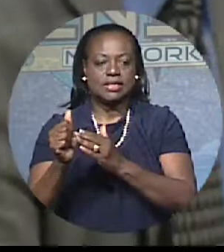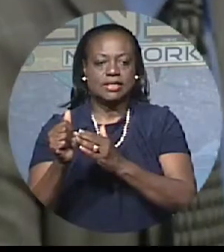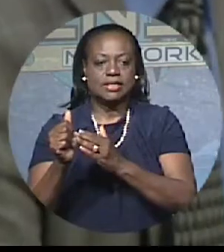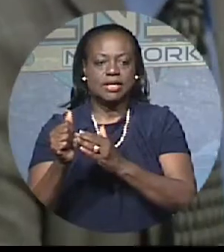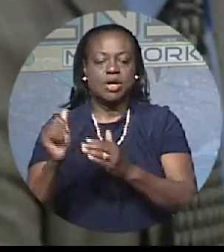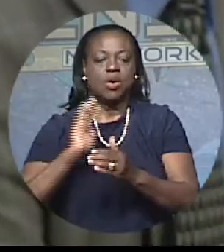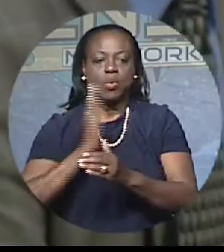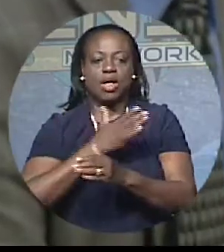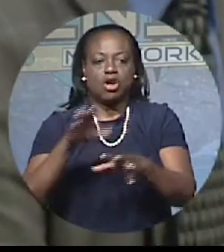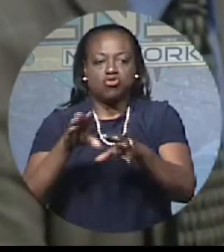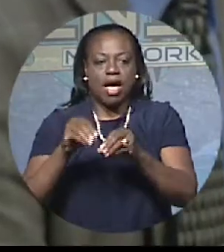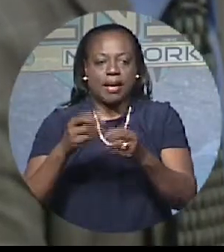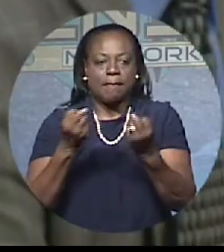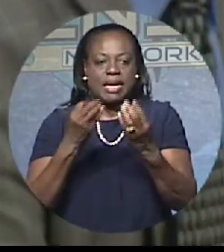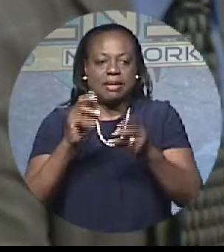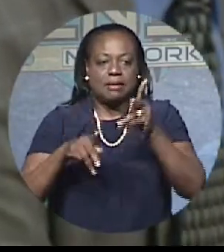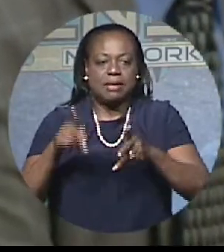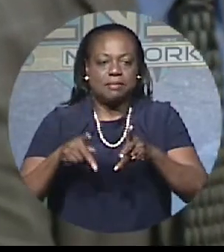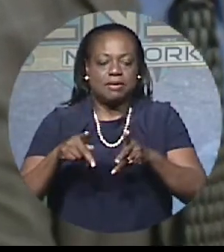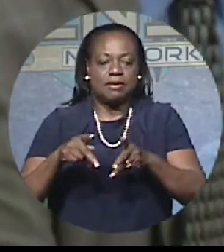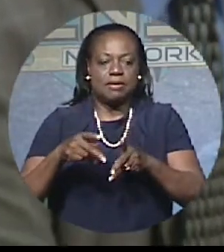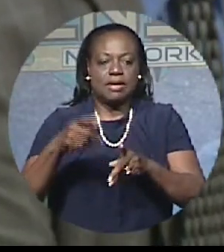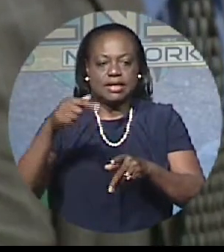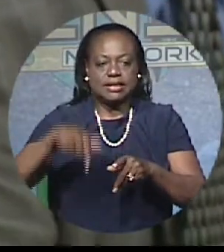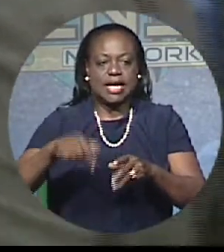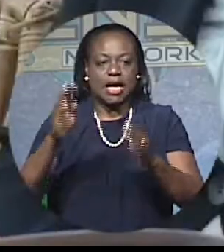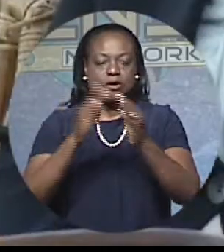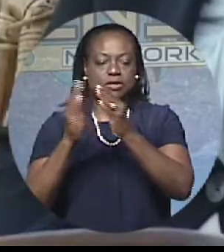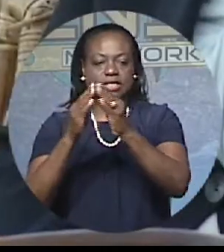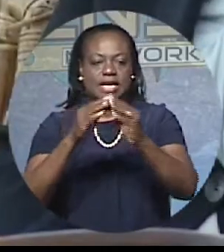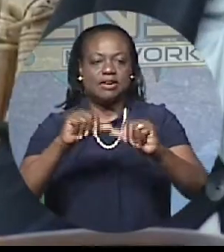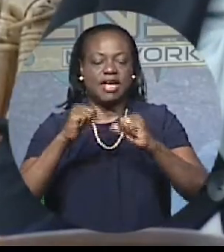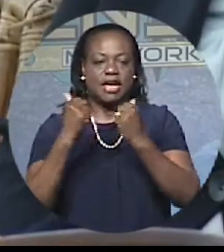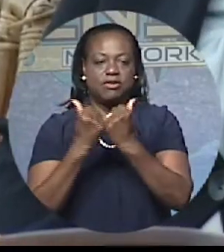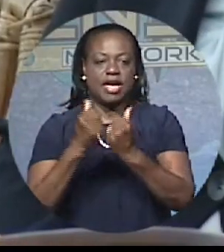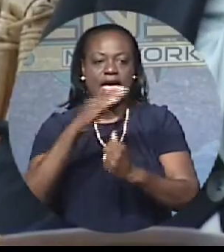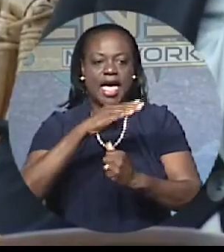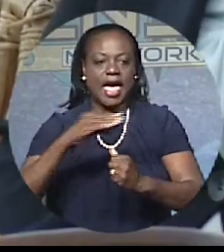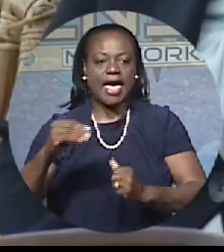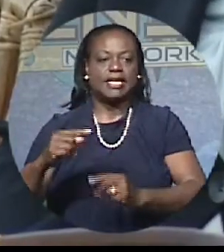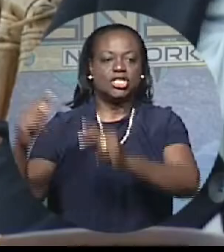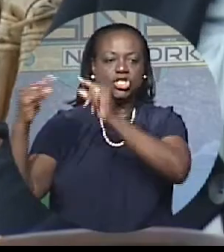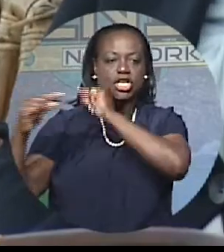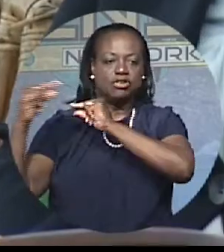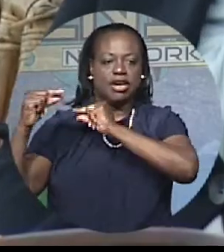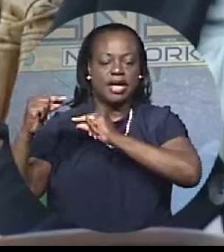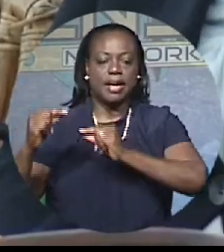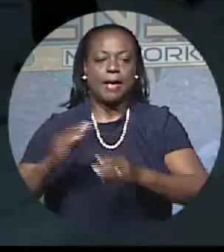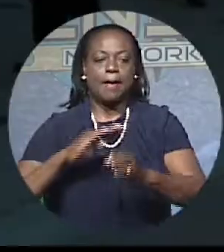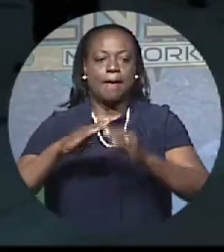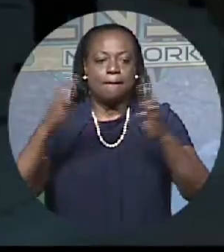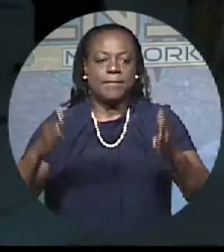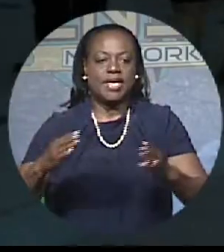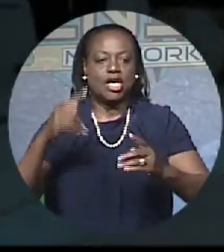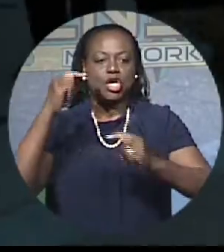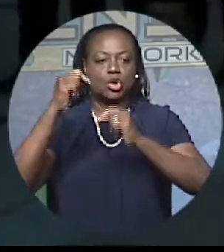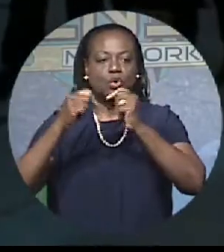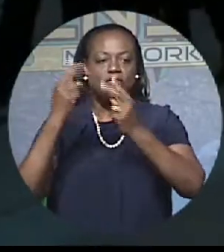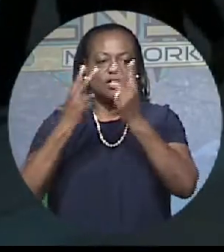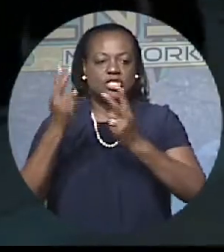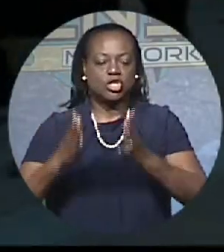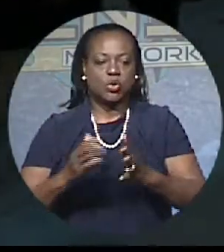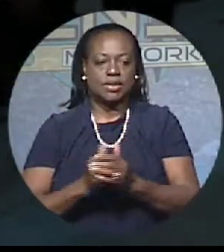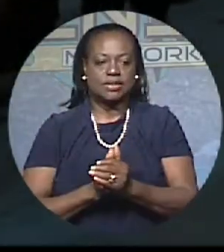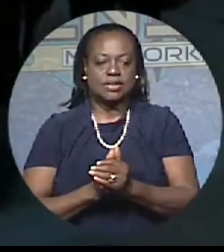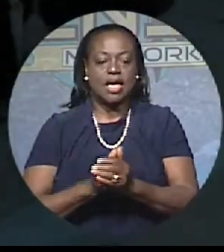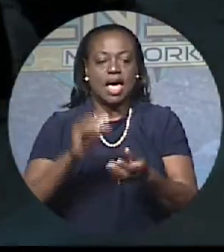Minister of Tourism Obi Wiltshire strongly believes the Pompey Square will generate some big tourism and economic benefits. What's going to happen, they have a number